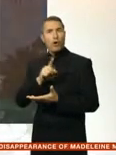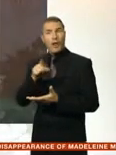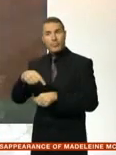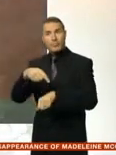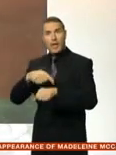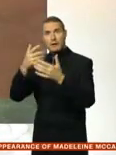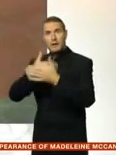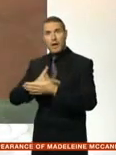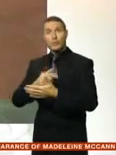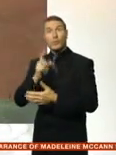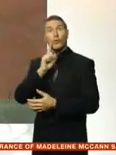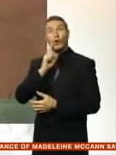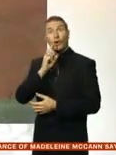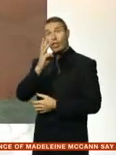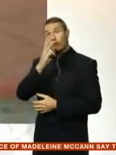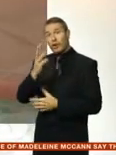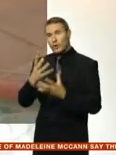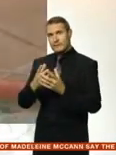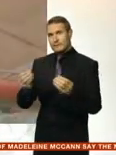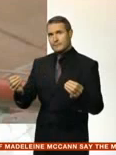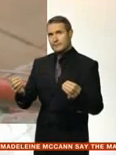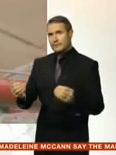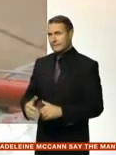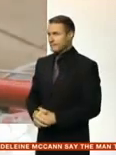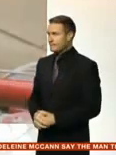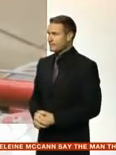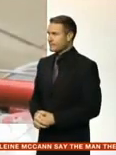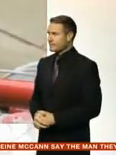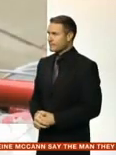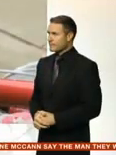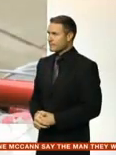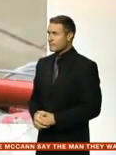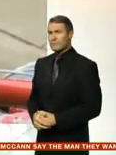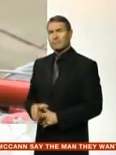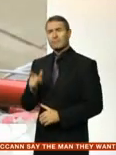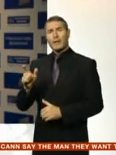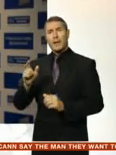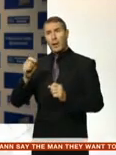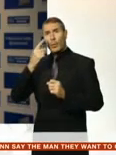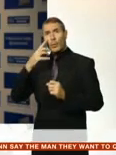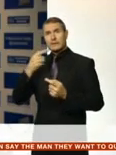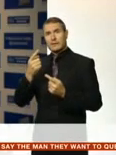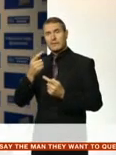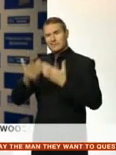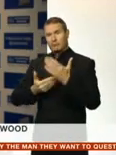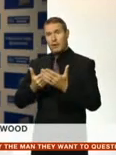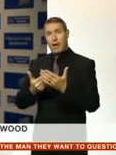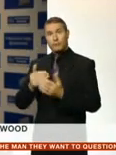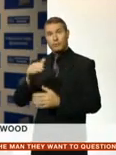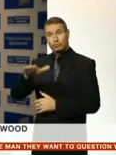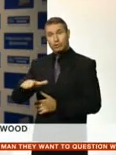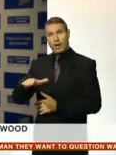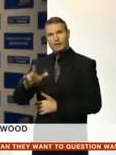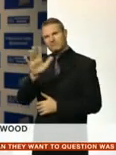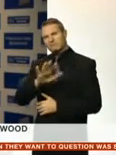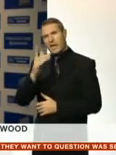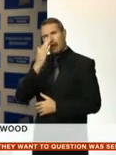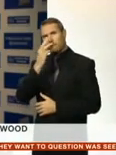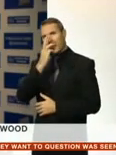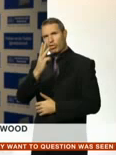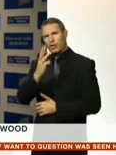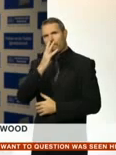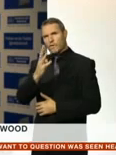night 3-year-old Madeleine McCann disappeared. They described the child as being a 3 to 4-year-old child with